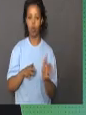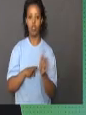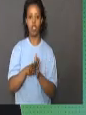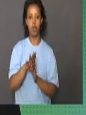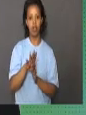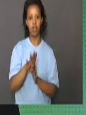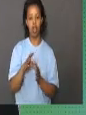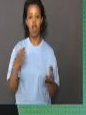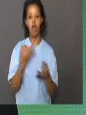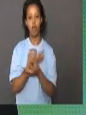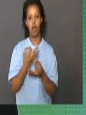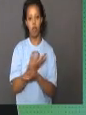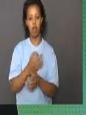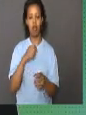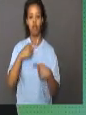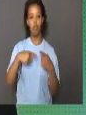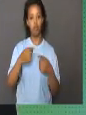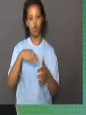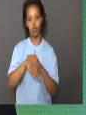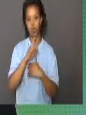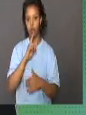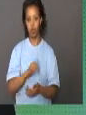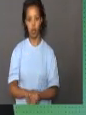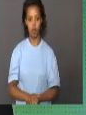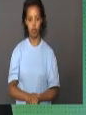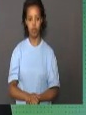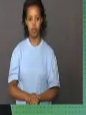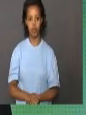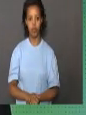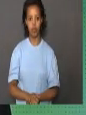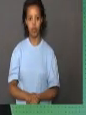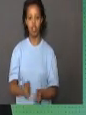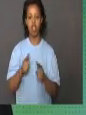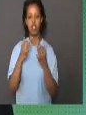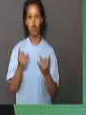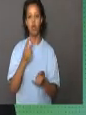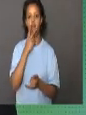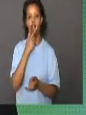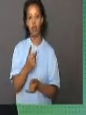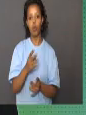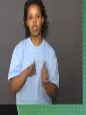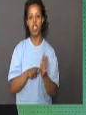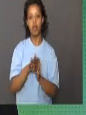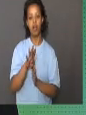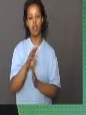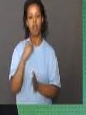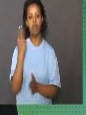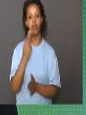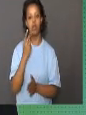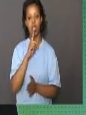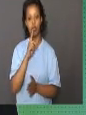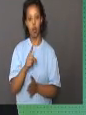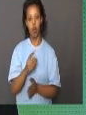bacteria in the industrial process. We looked at the role of bacteria